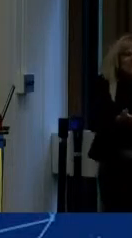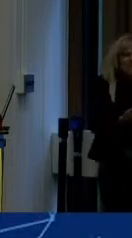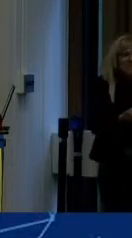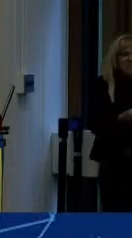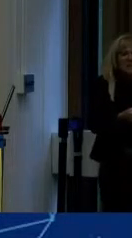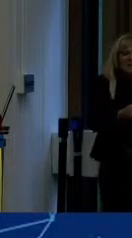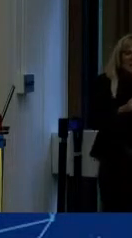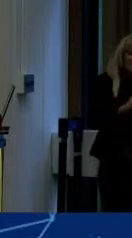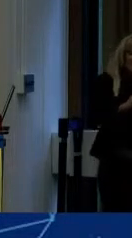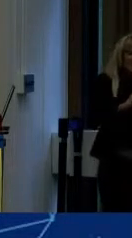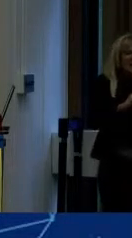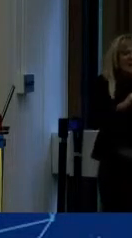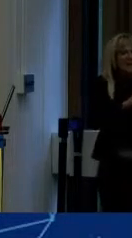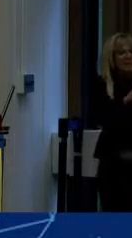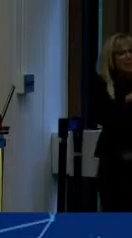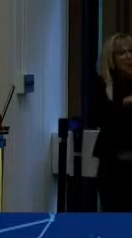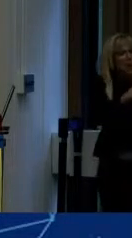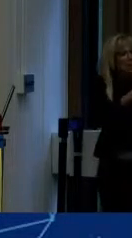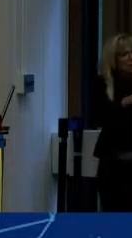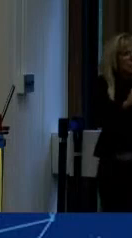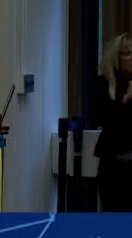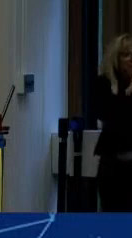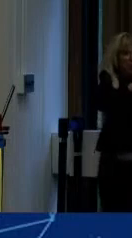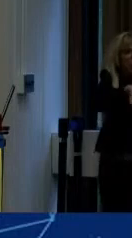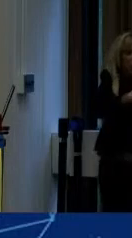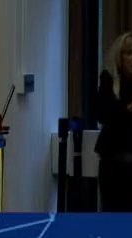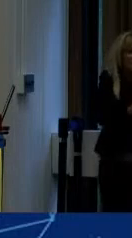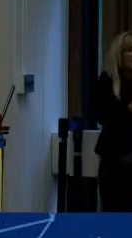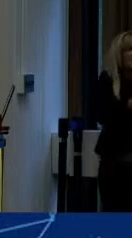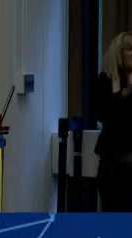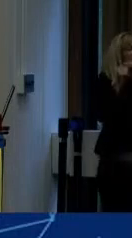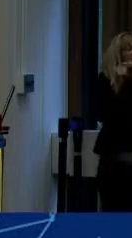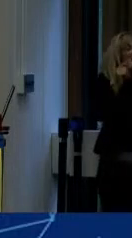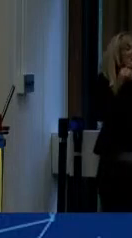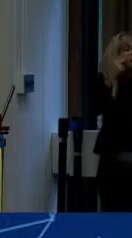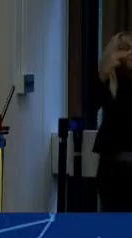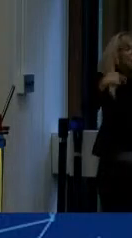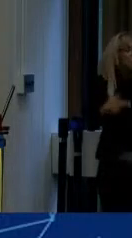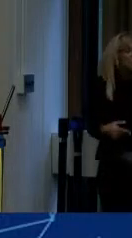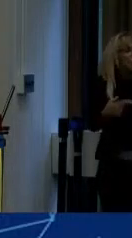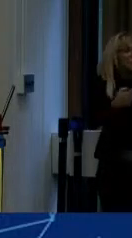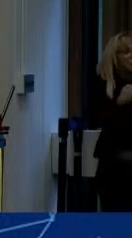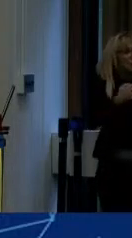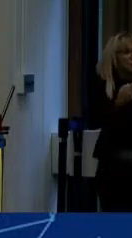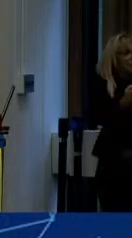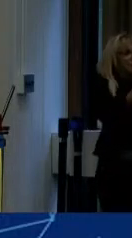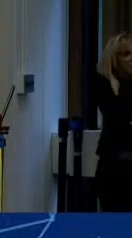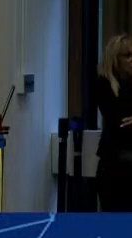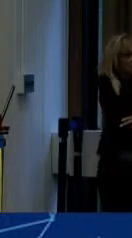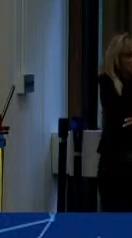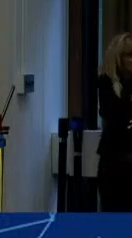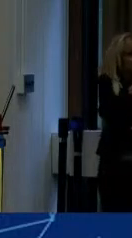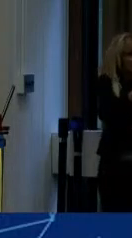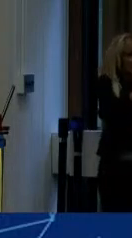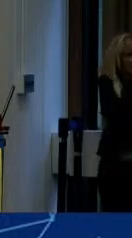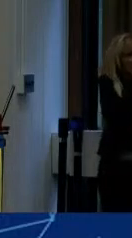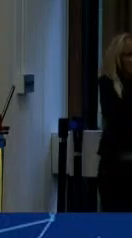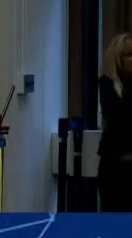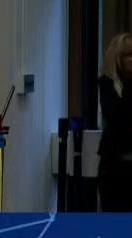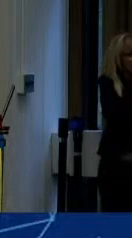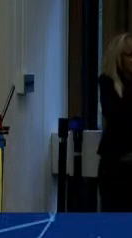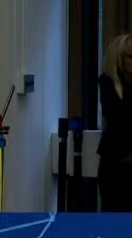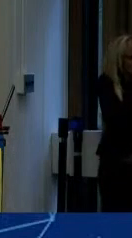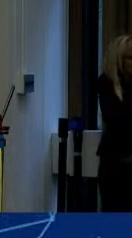story, but doesn't give you the whole thing. So again, this is about the human using the tool, not the tool using the human. Some of the science and